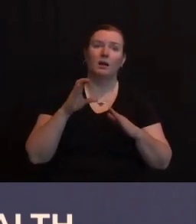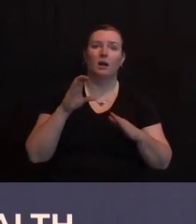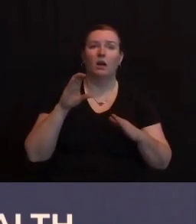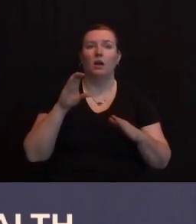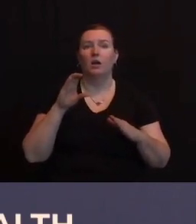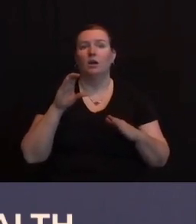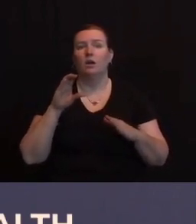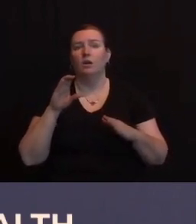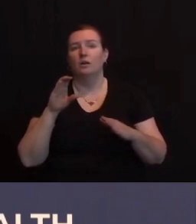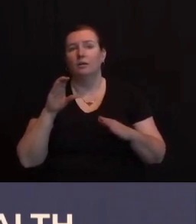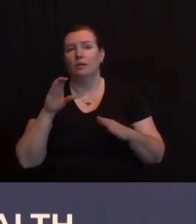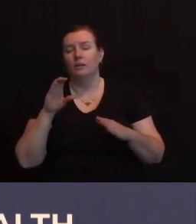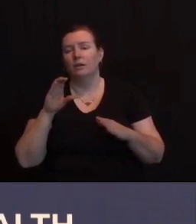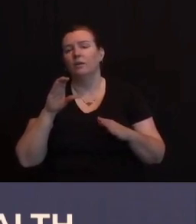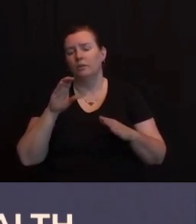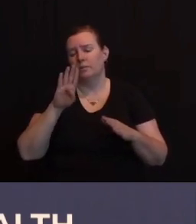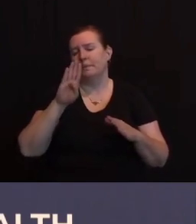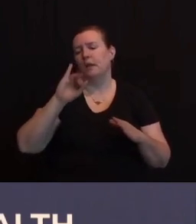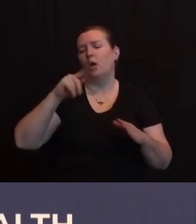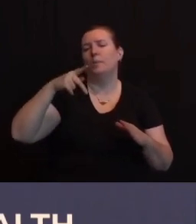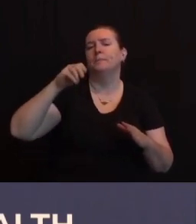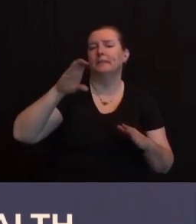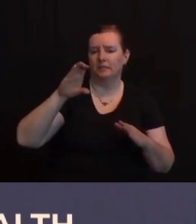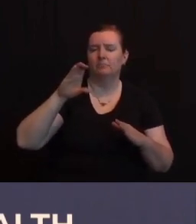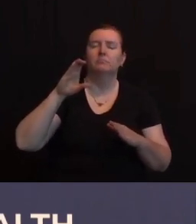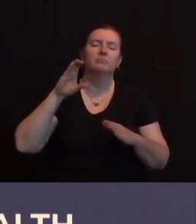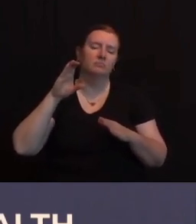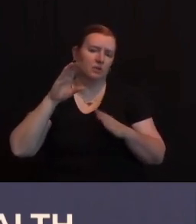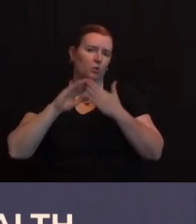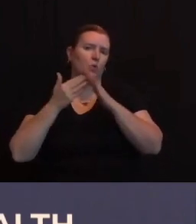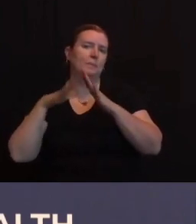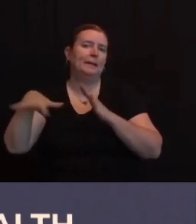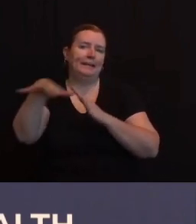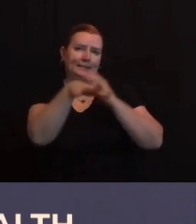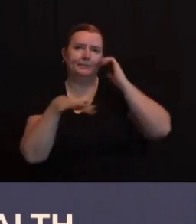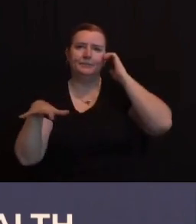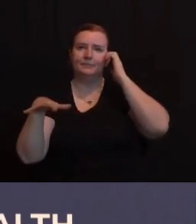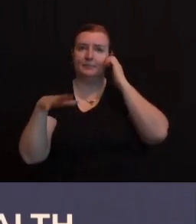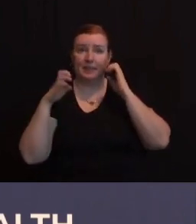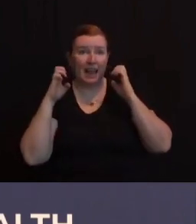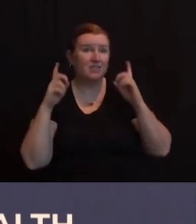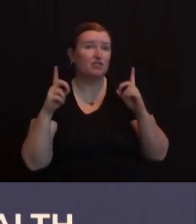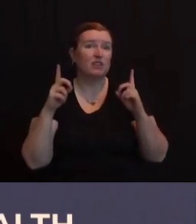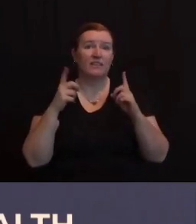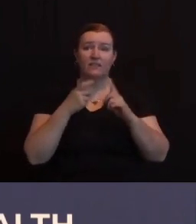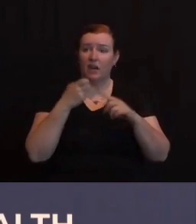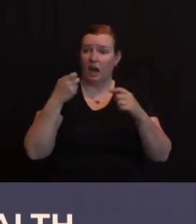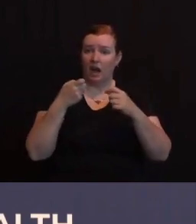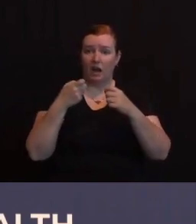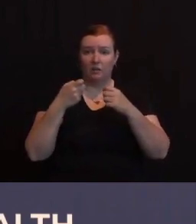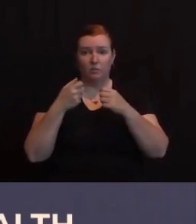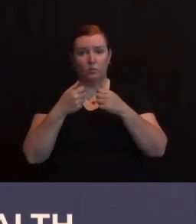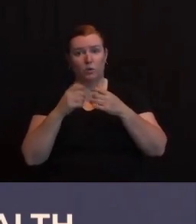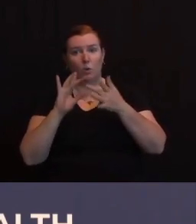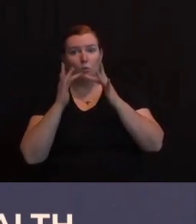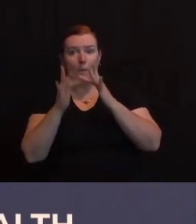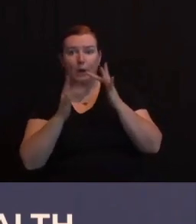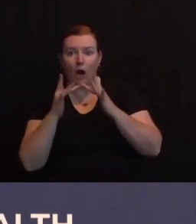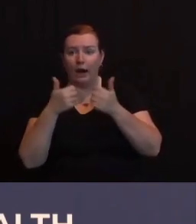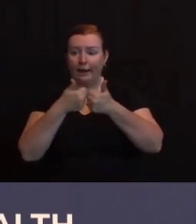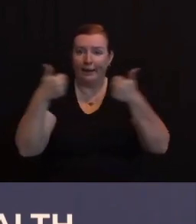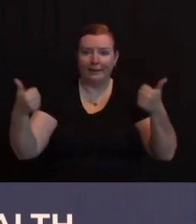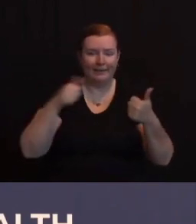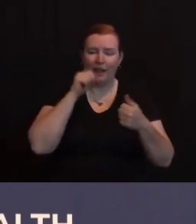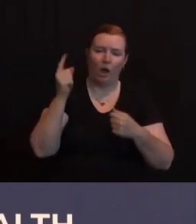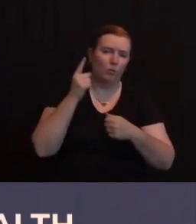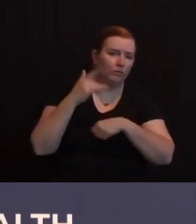in-person education as the only viable option. And so it's health, education,